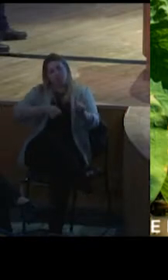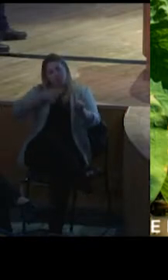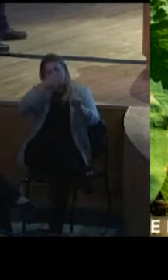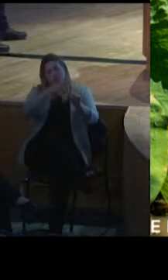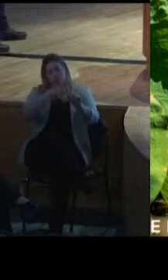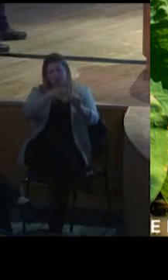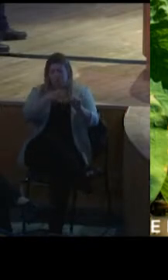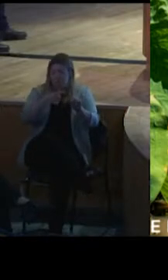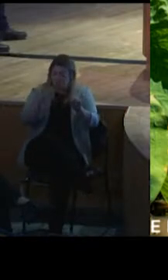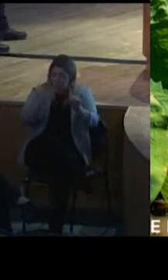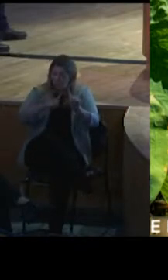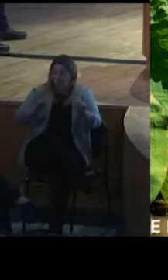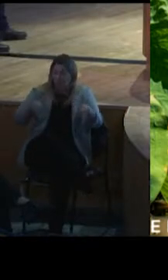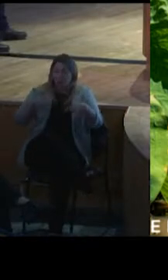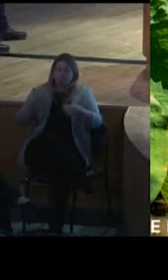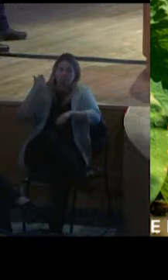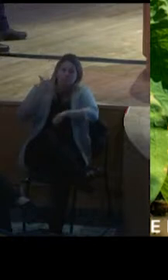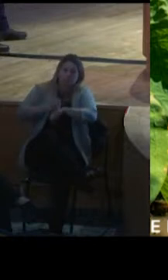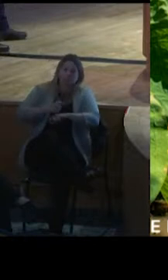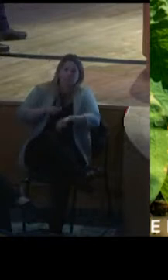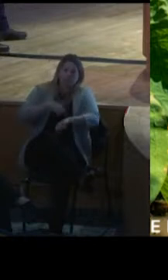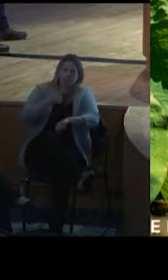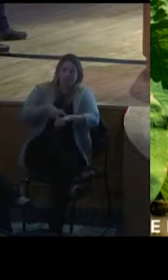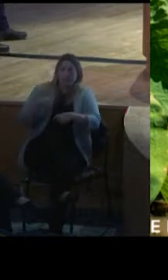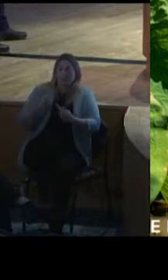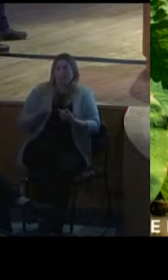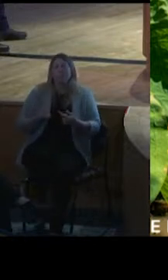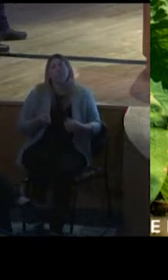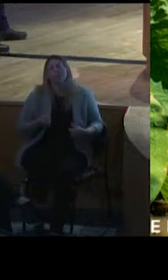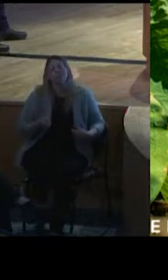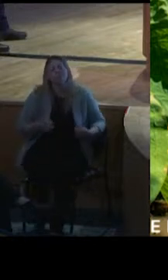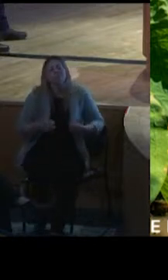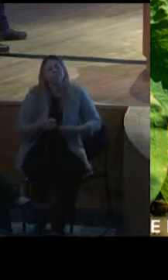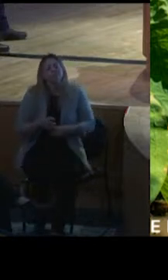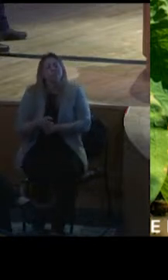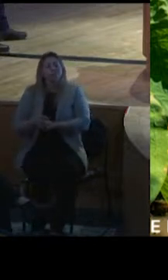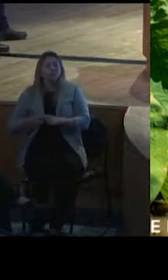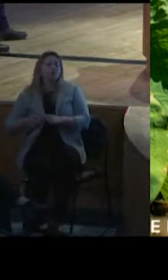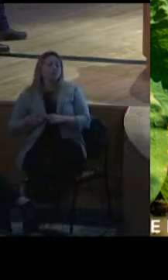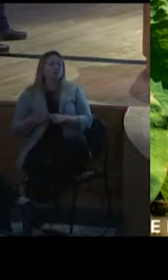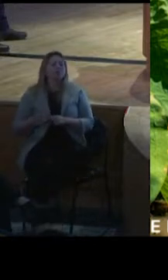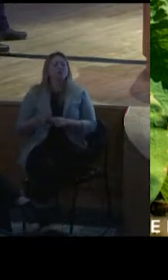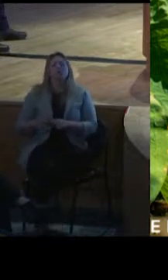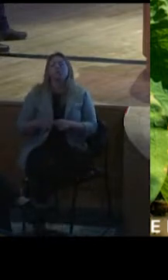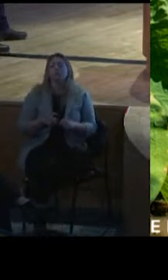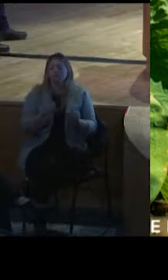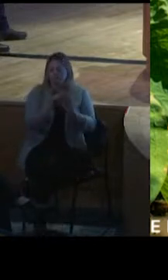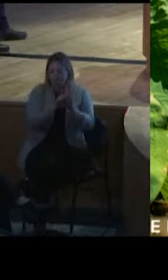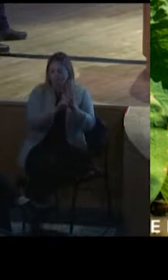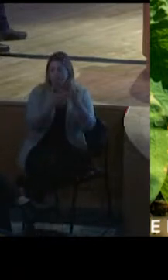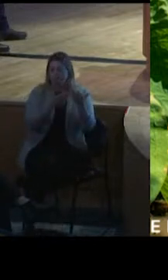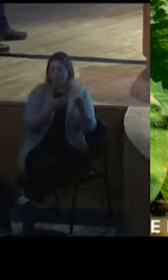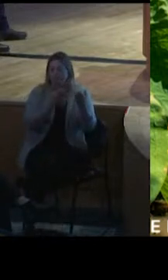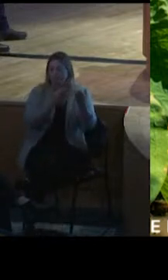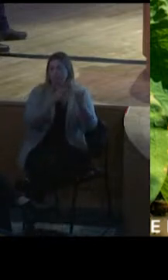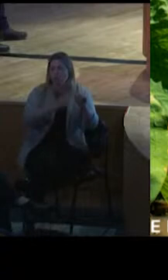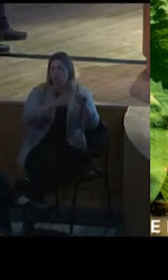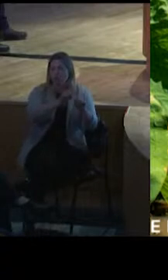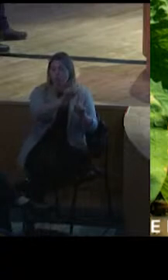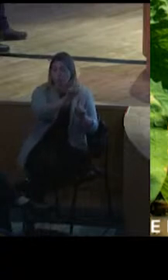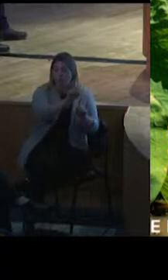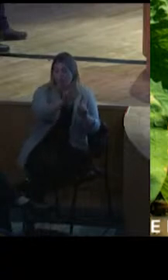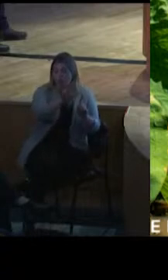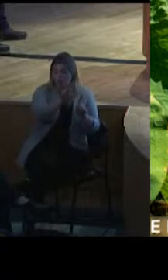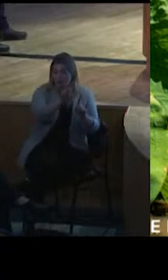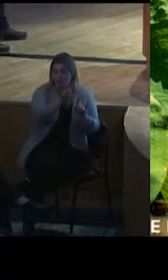know, our state has proposed this 2030 goal that by 2030 will be